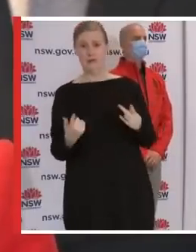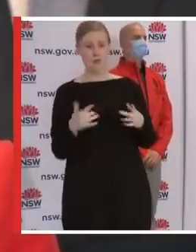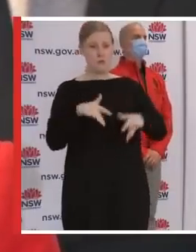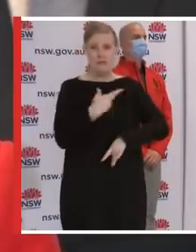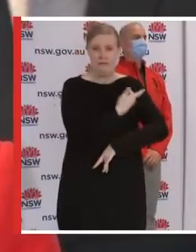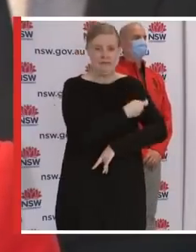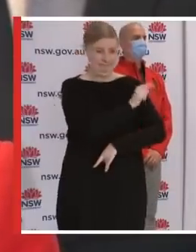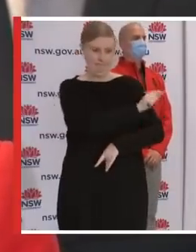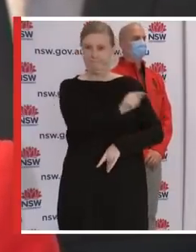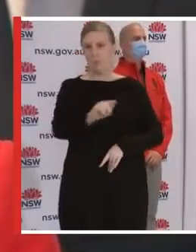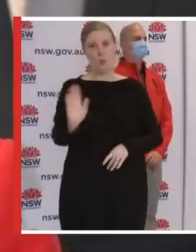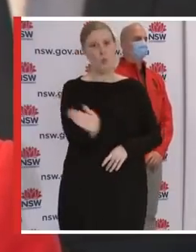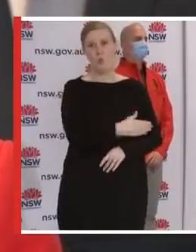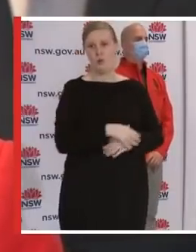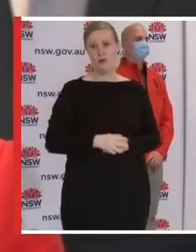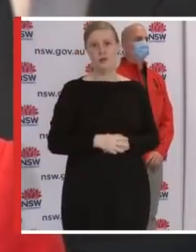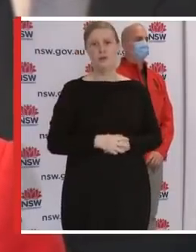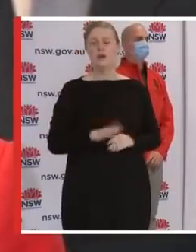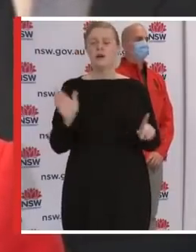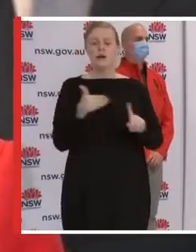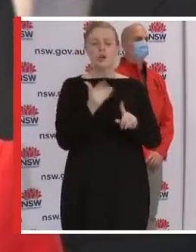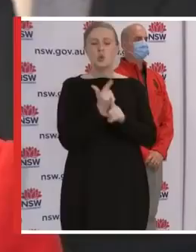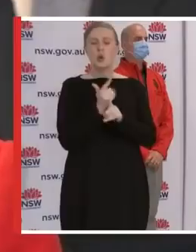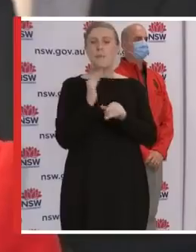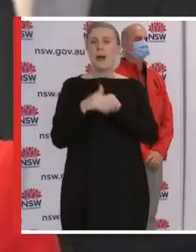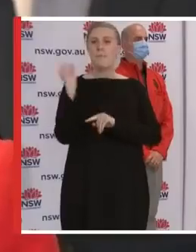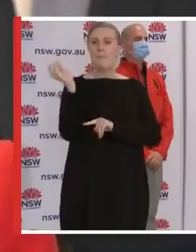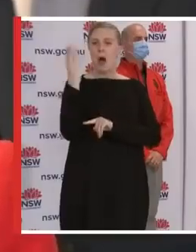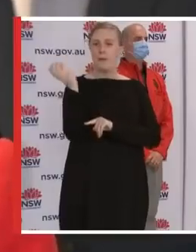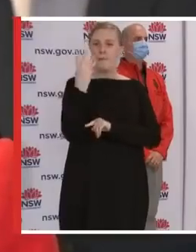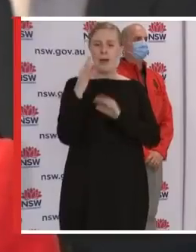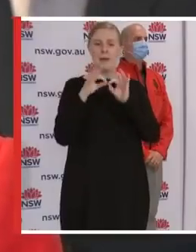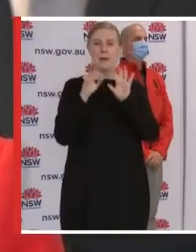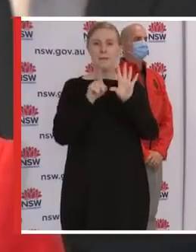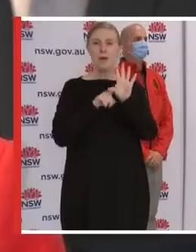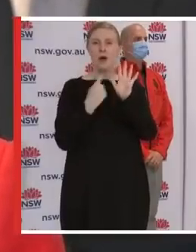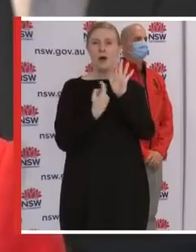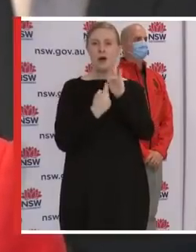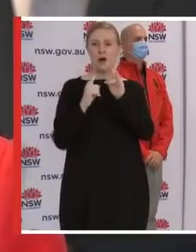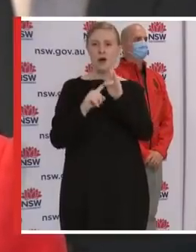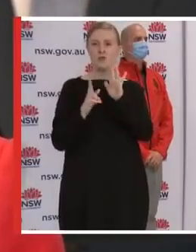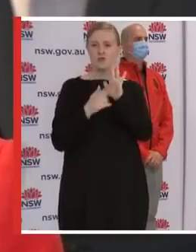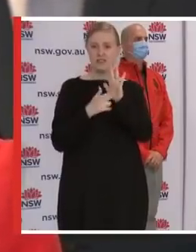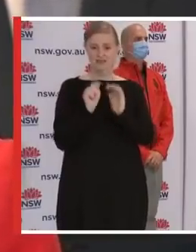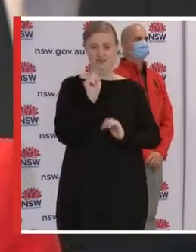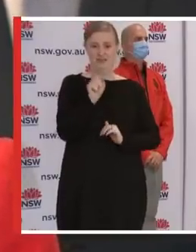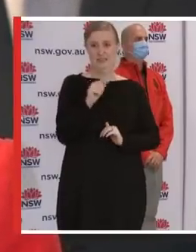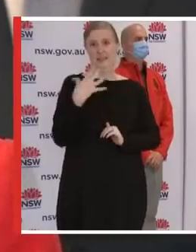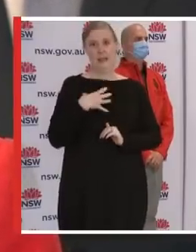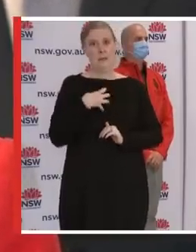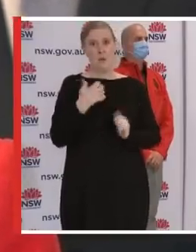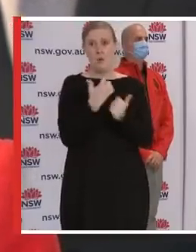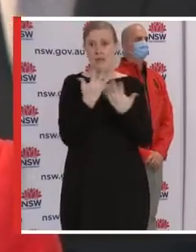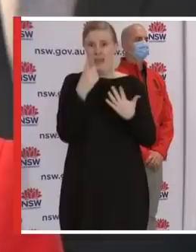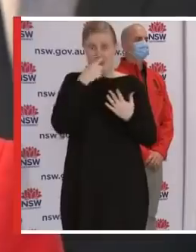also mentioned that we do need to get testing numbers in that Byron community up, so anyone with signs and symptoms. Unfortunately, this